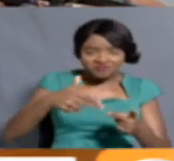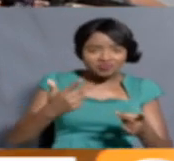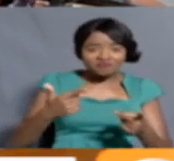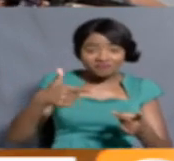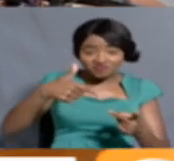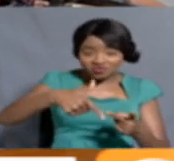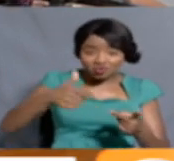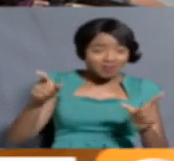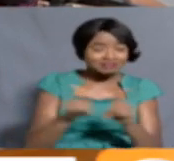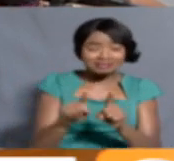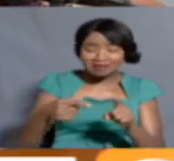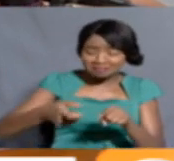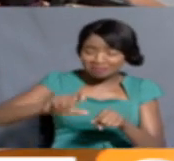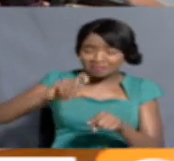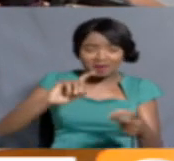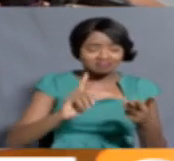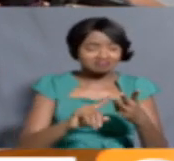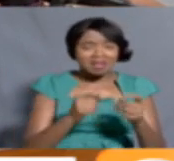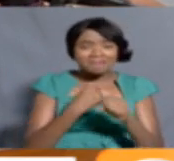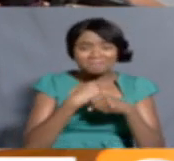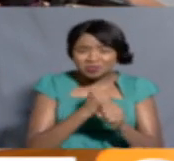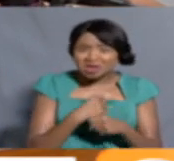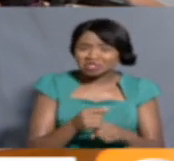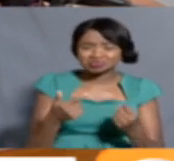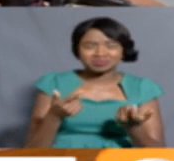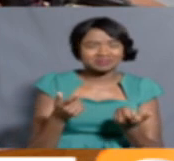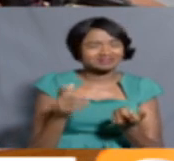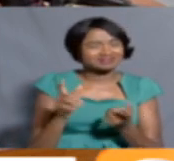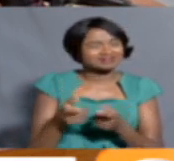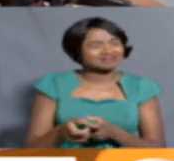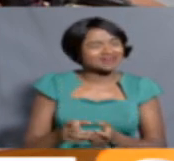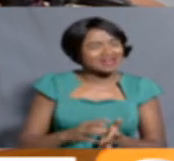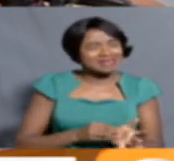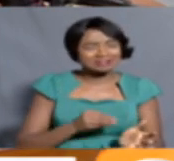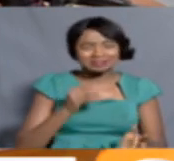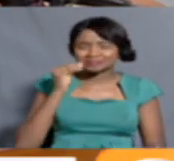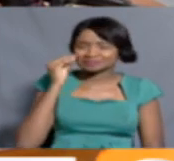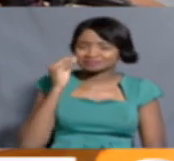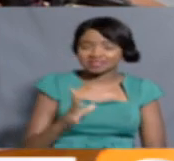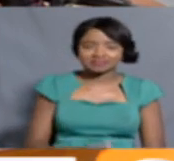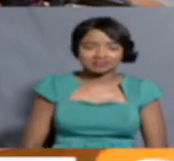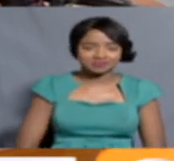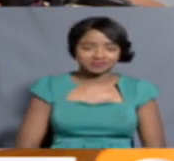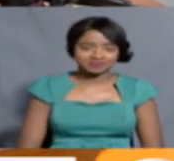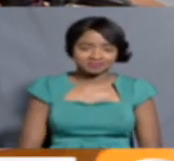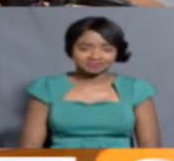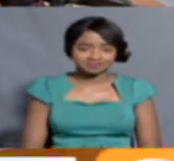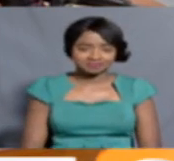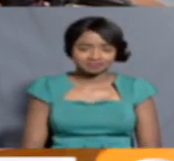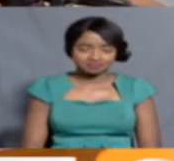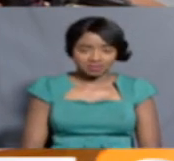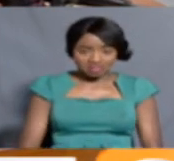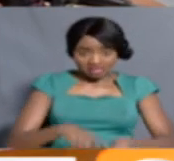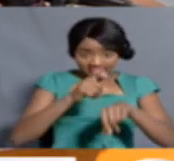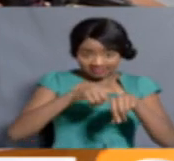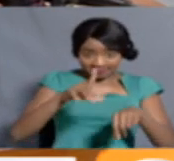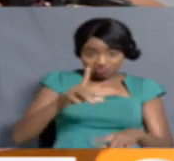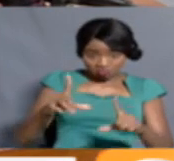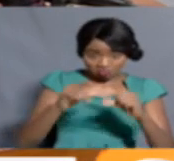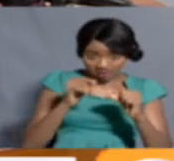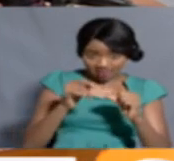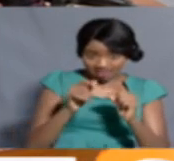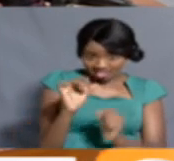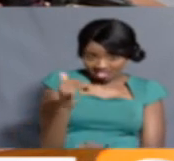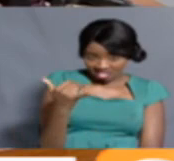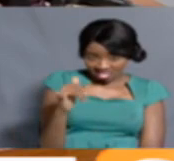affects the cost of production, and all this leads to the high cost of living that we're seeing. When you mention yellow maize, my mind